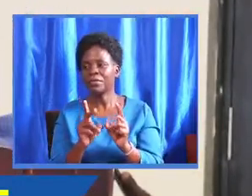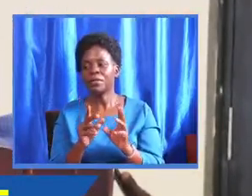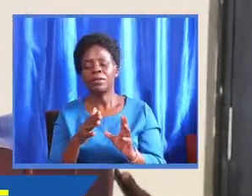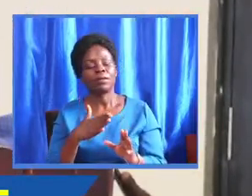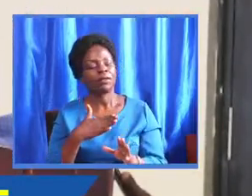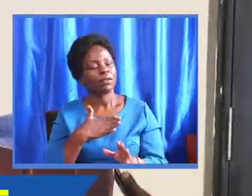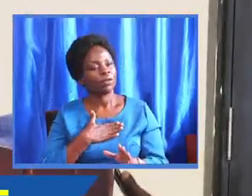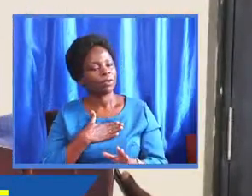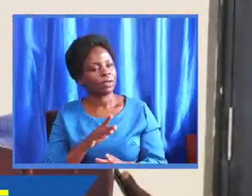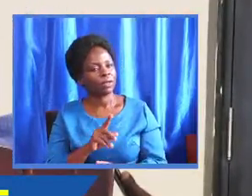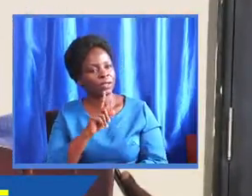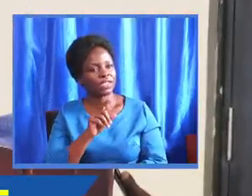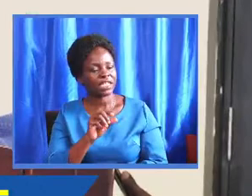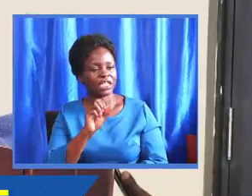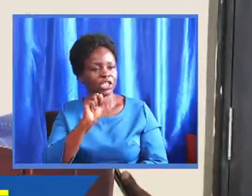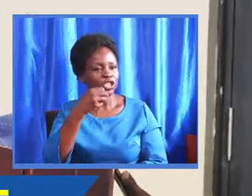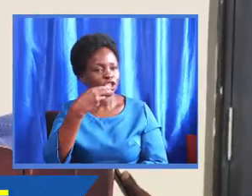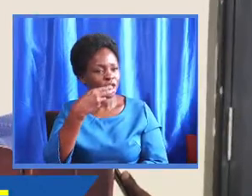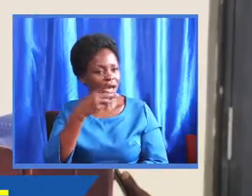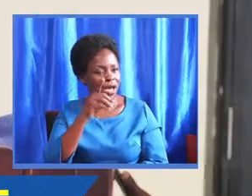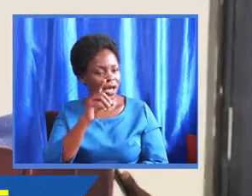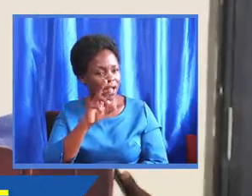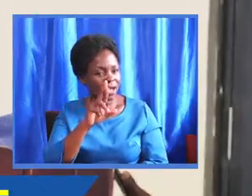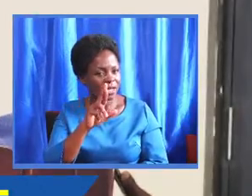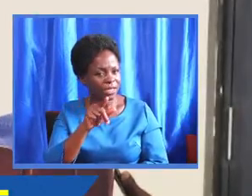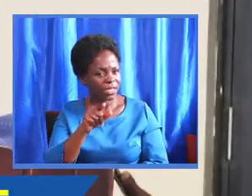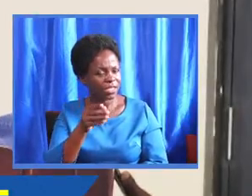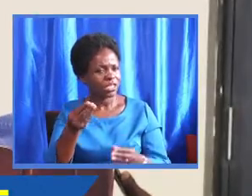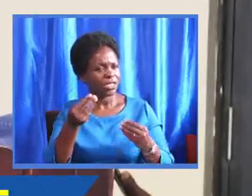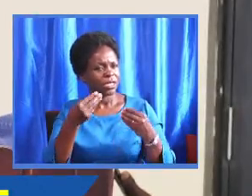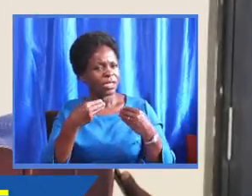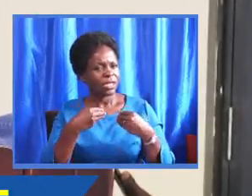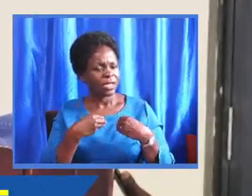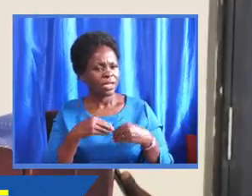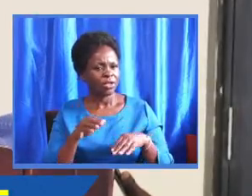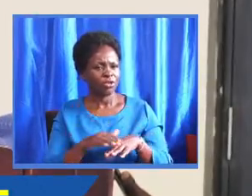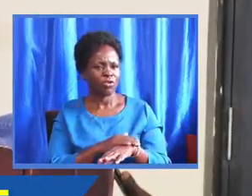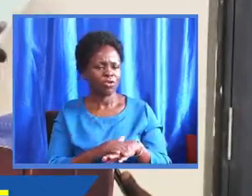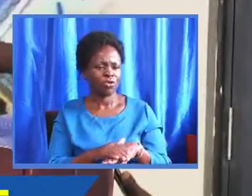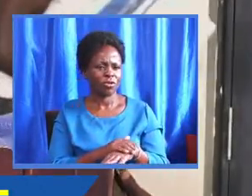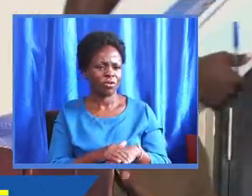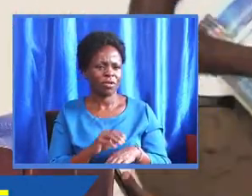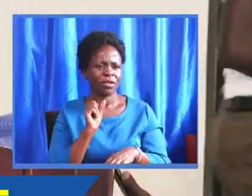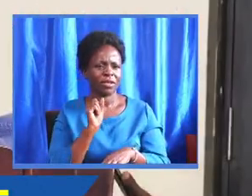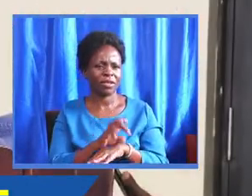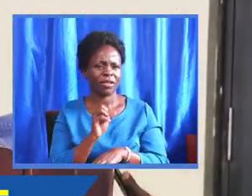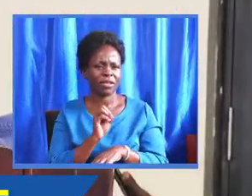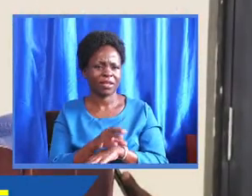Basically asking Shirley to give an advice in Luganda, advise,